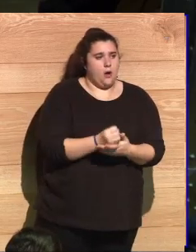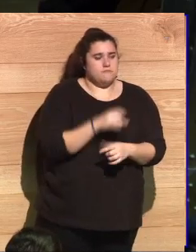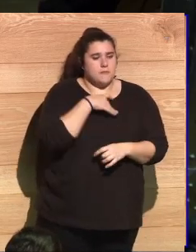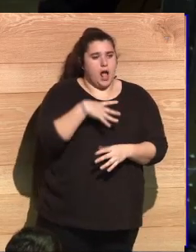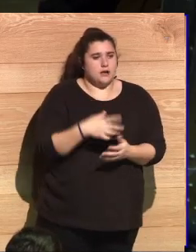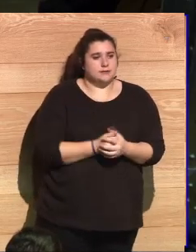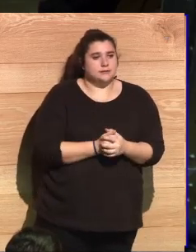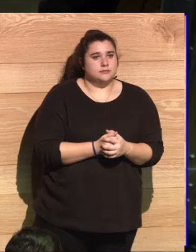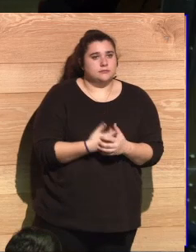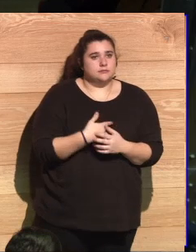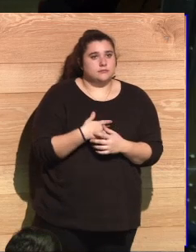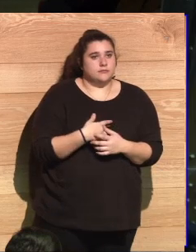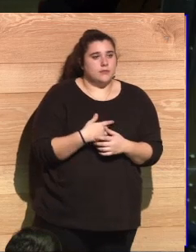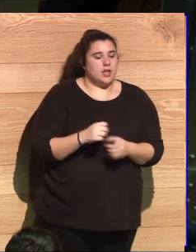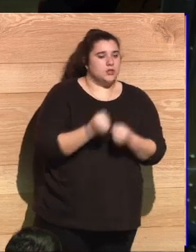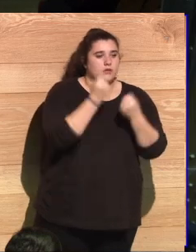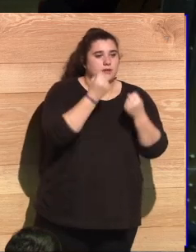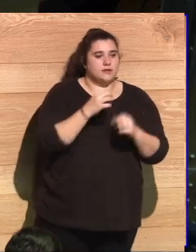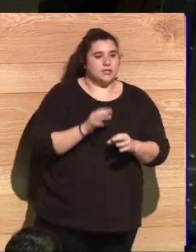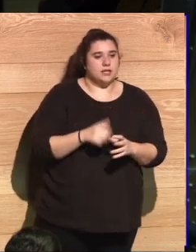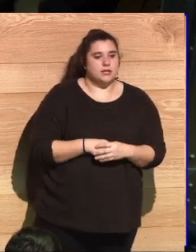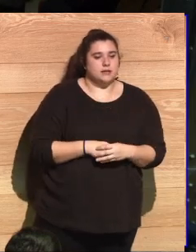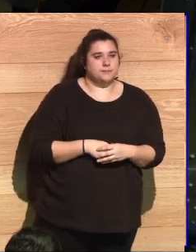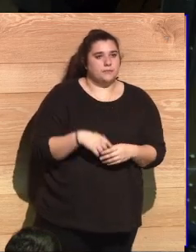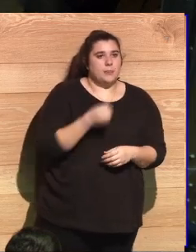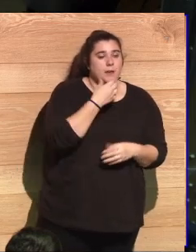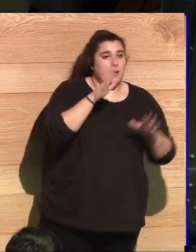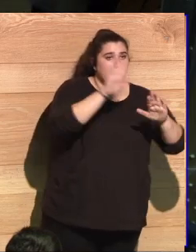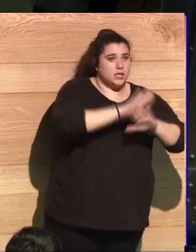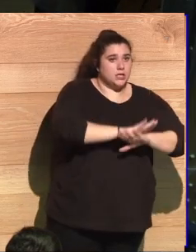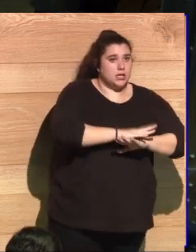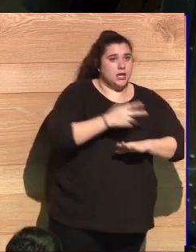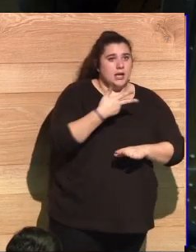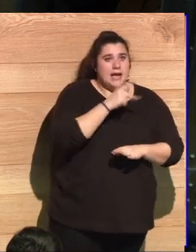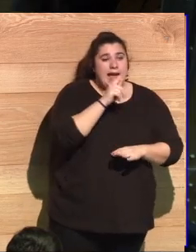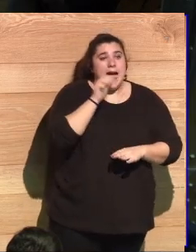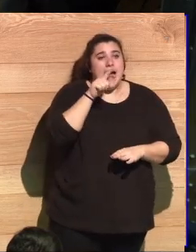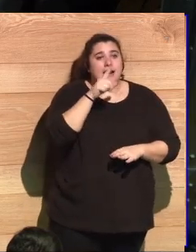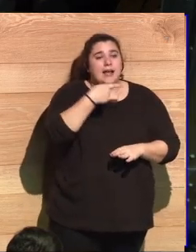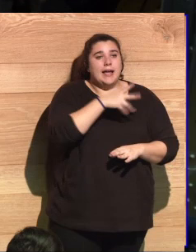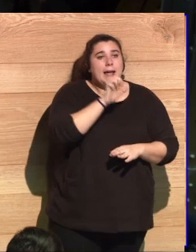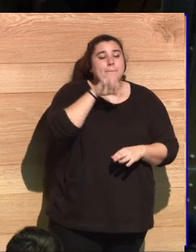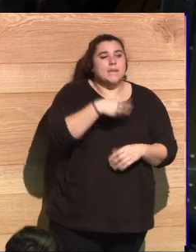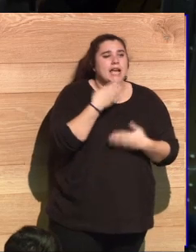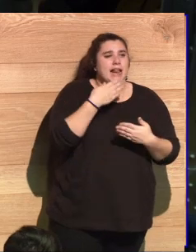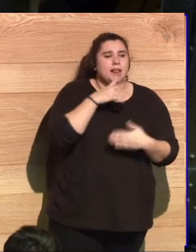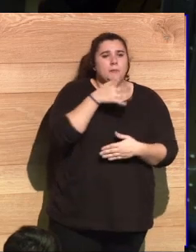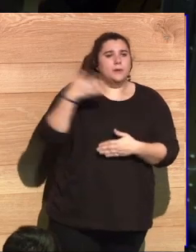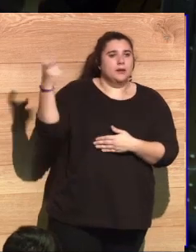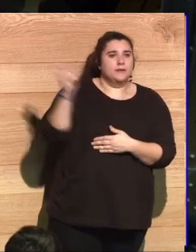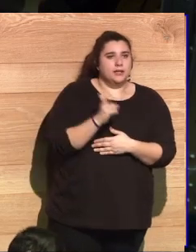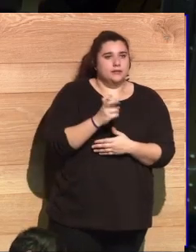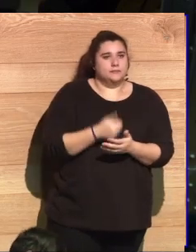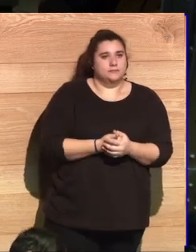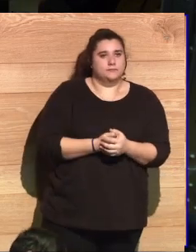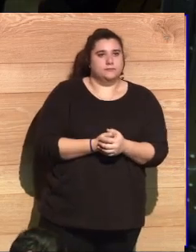Survivors. Esta chica de gris. Hello, good evening, Mr. Kaldheim. It's a great pleasure to have you here. Thank you very